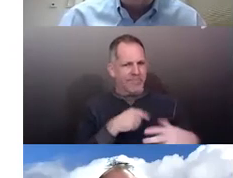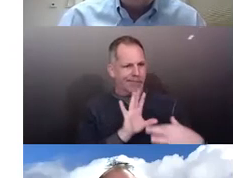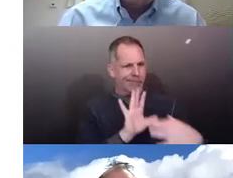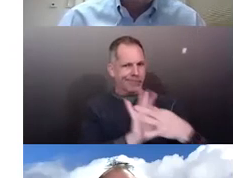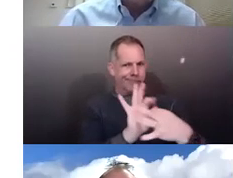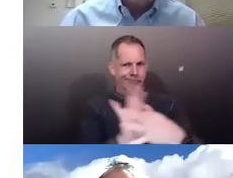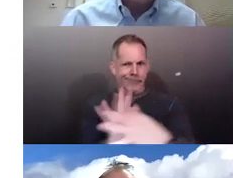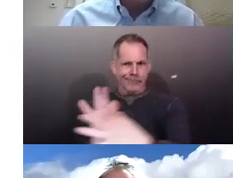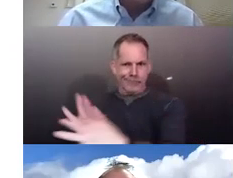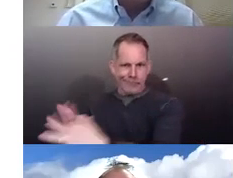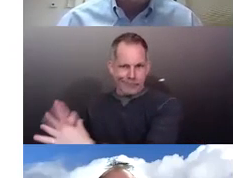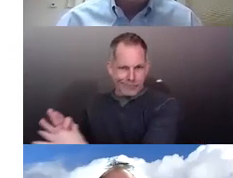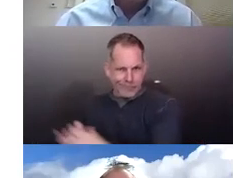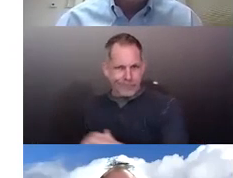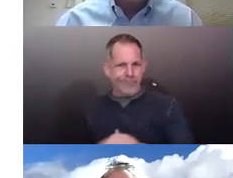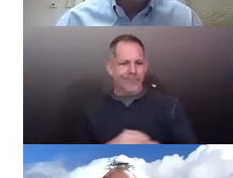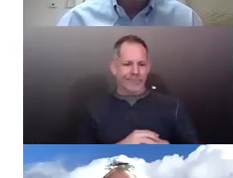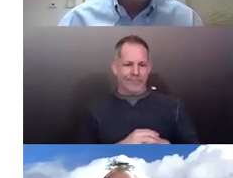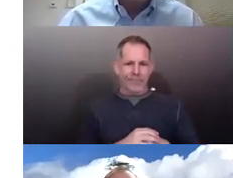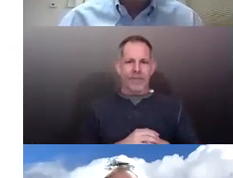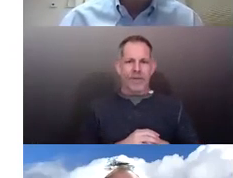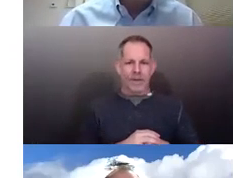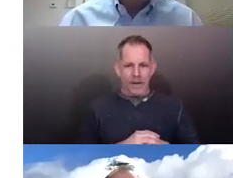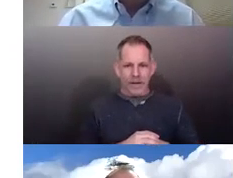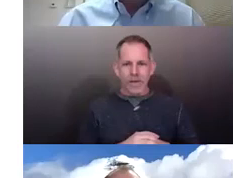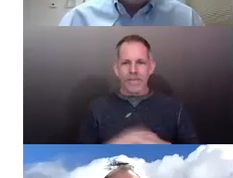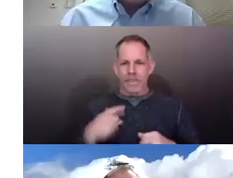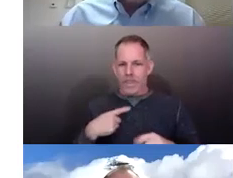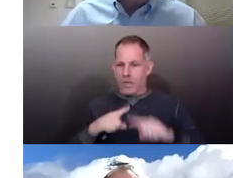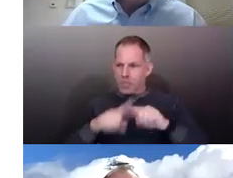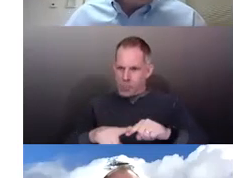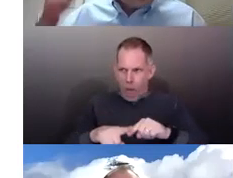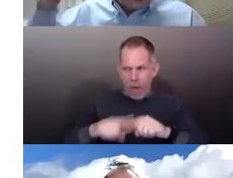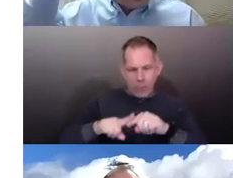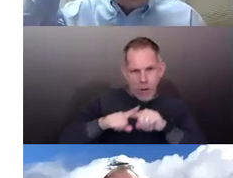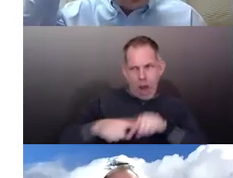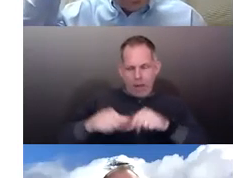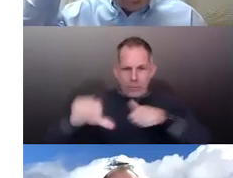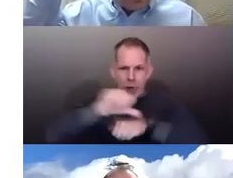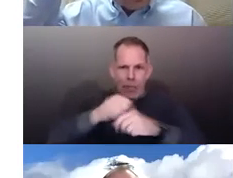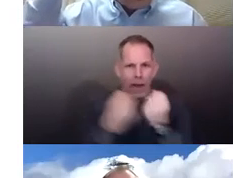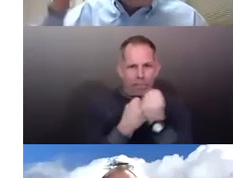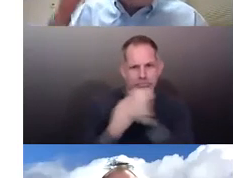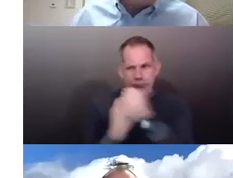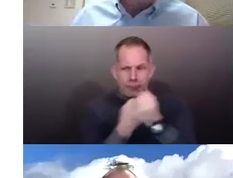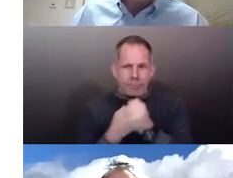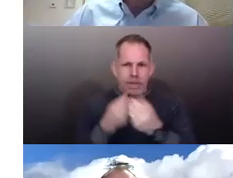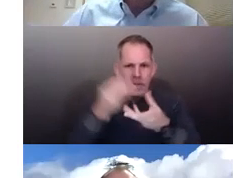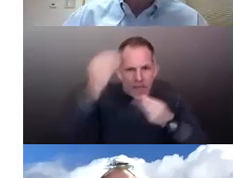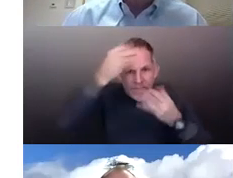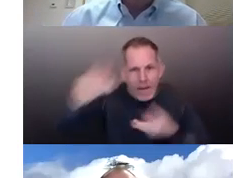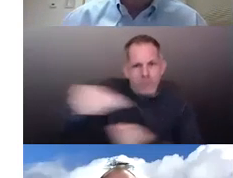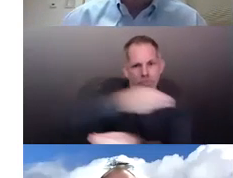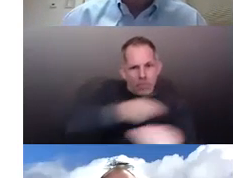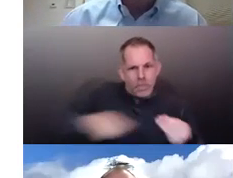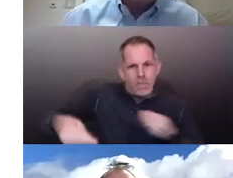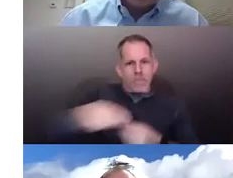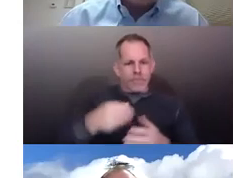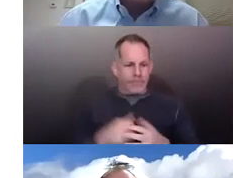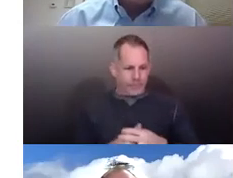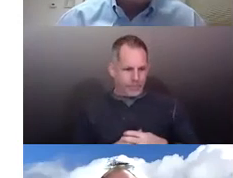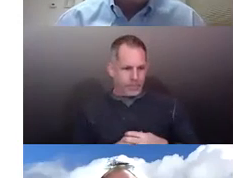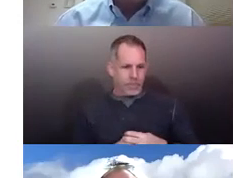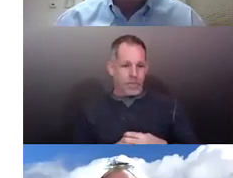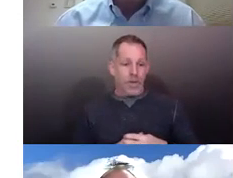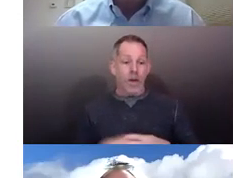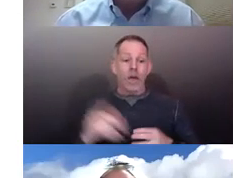mutually indispensable to one another in trying to get through this. Vaccine implementation and planning, vaccine implementation